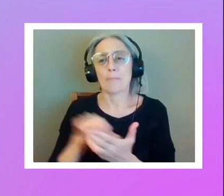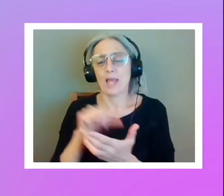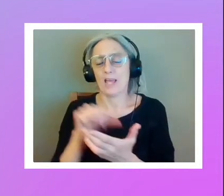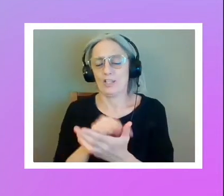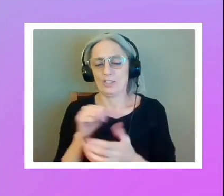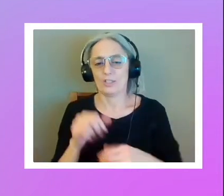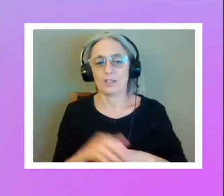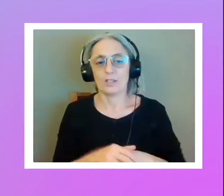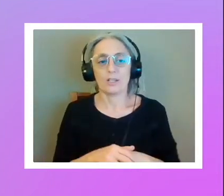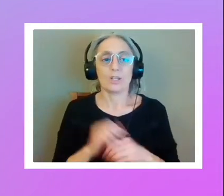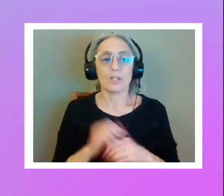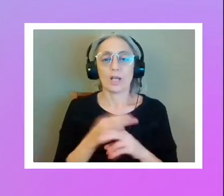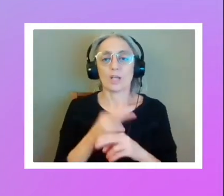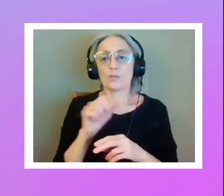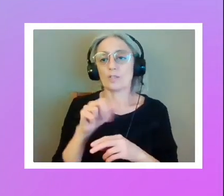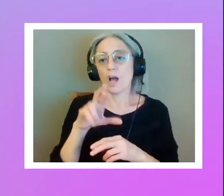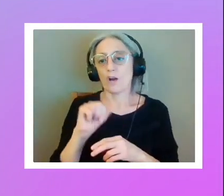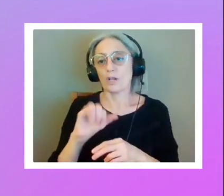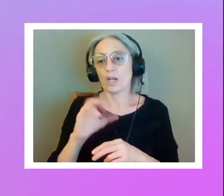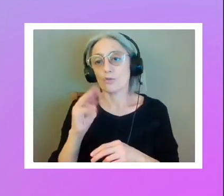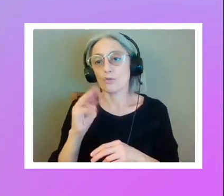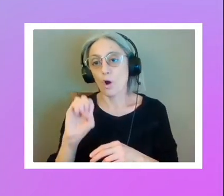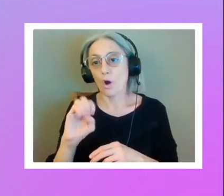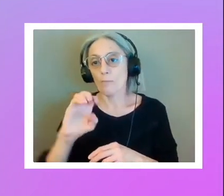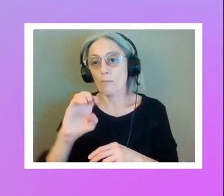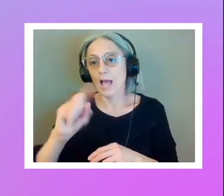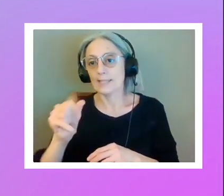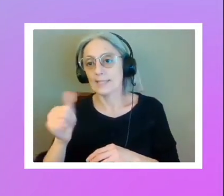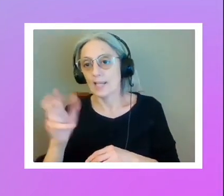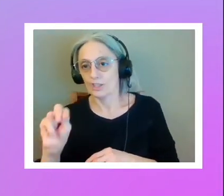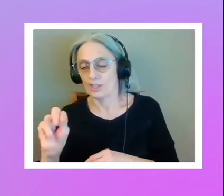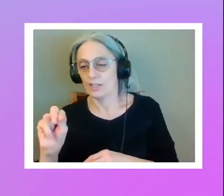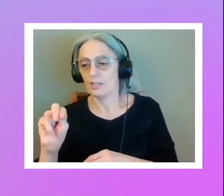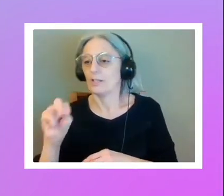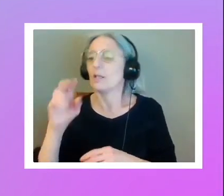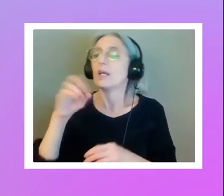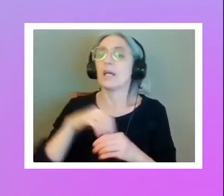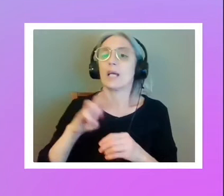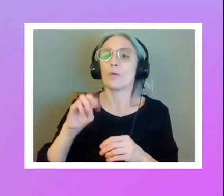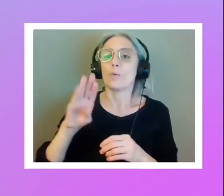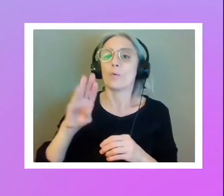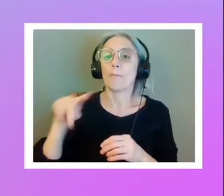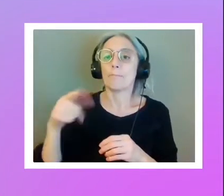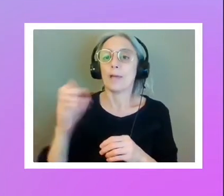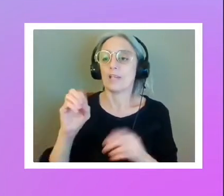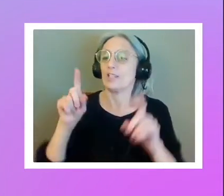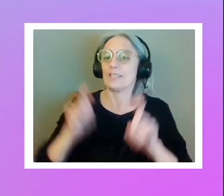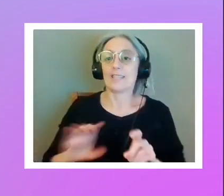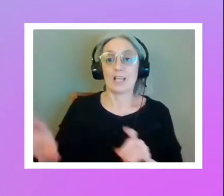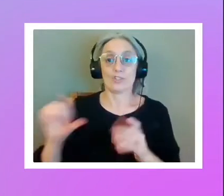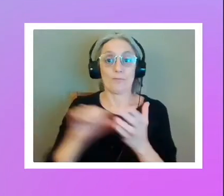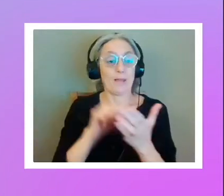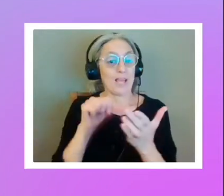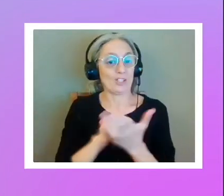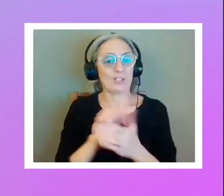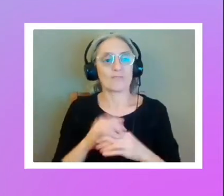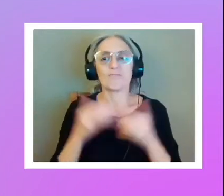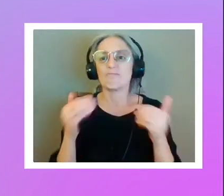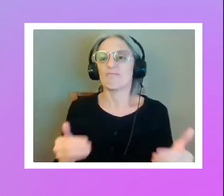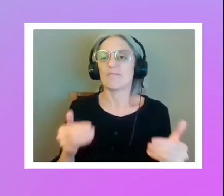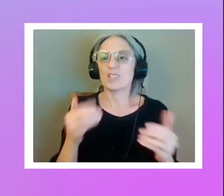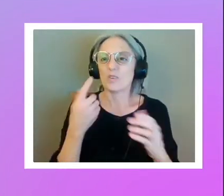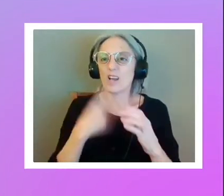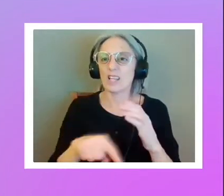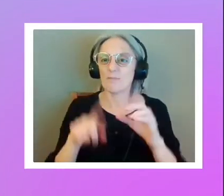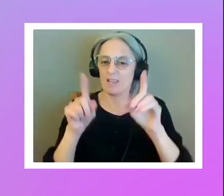use your ARIA Chrome extension in the web page and test your pages. Let's test these emails out,